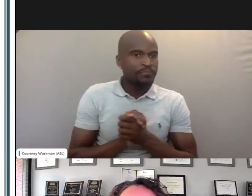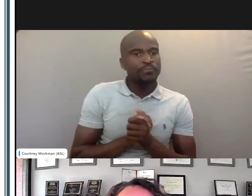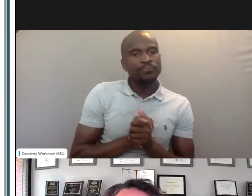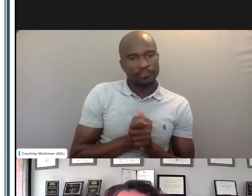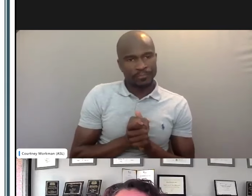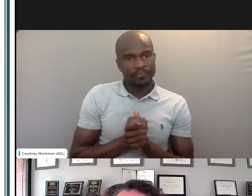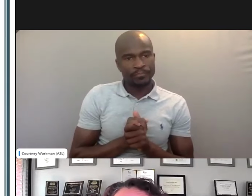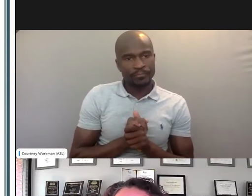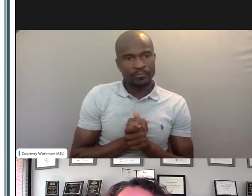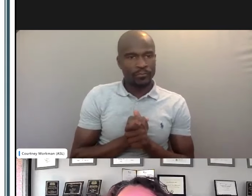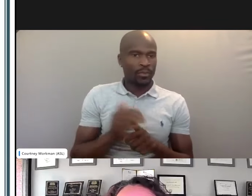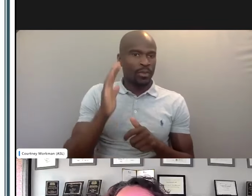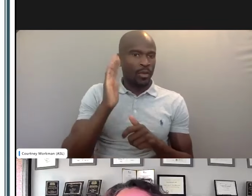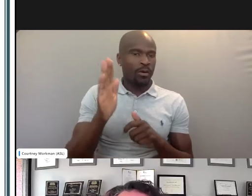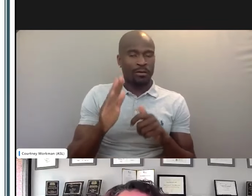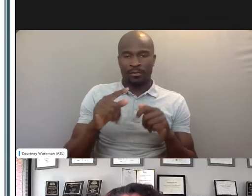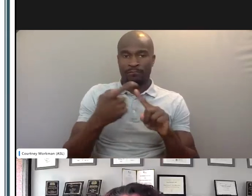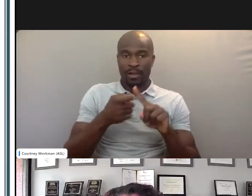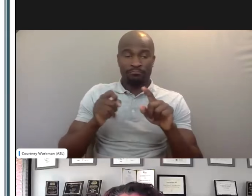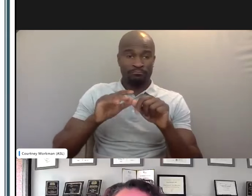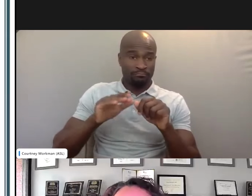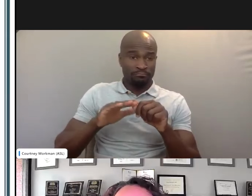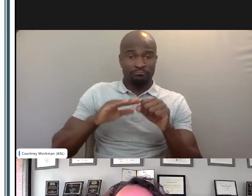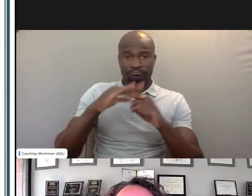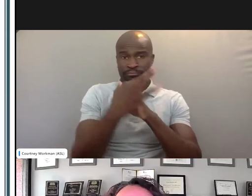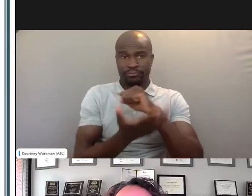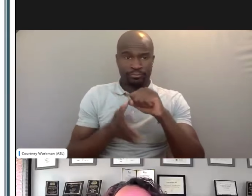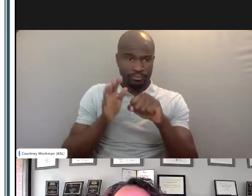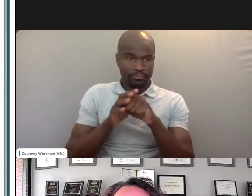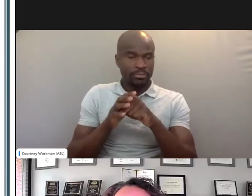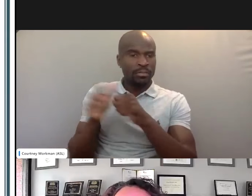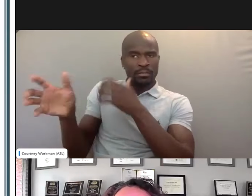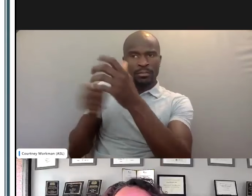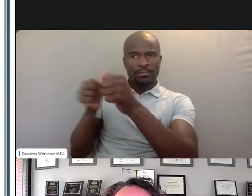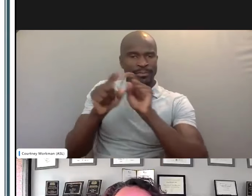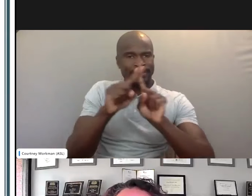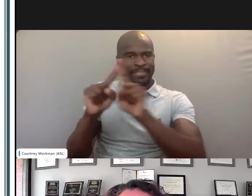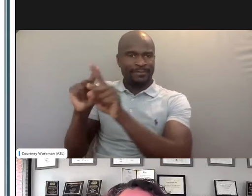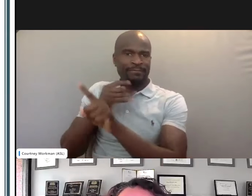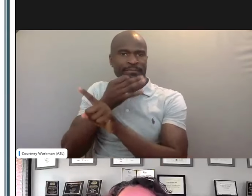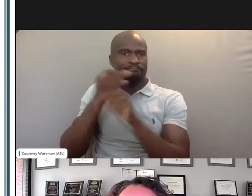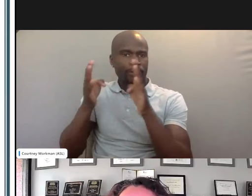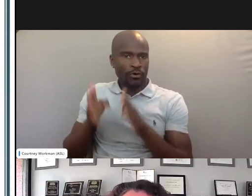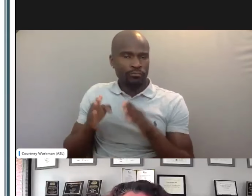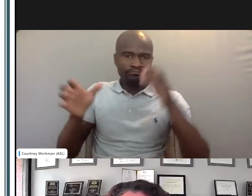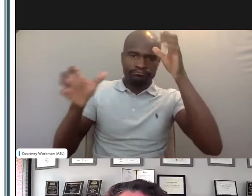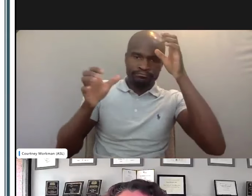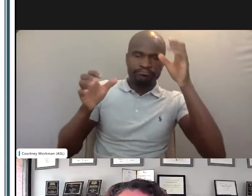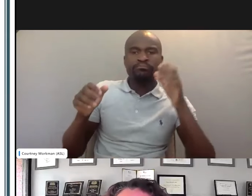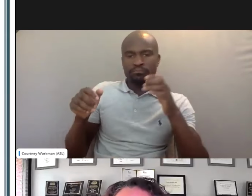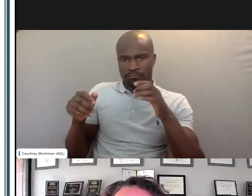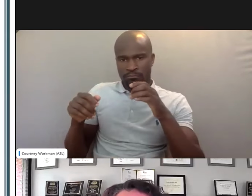from across the world actually, to give input around both clinical experts and